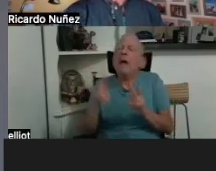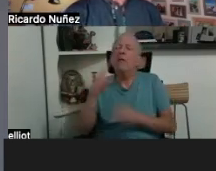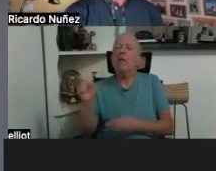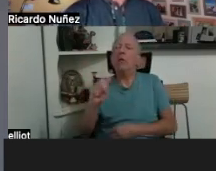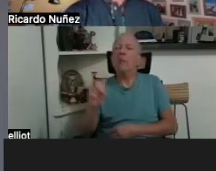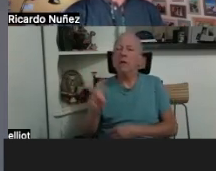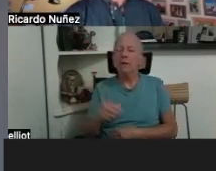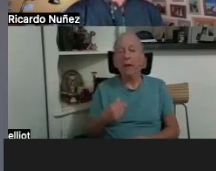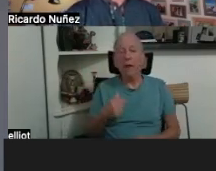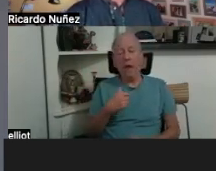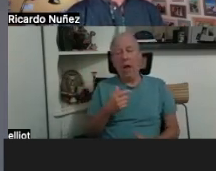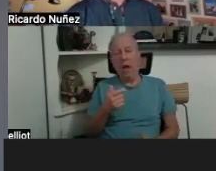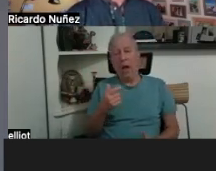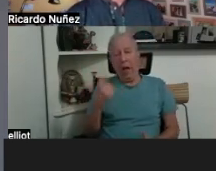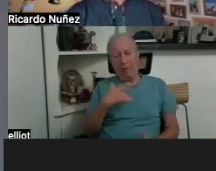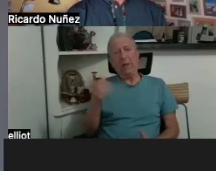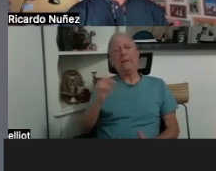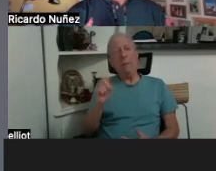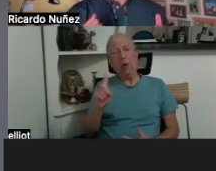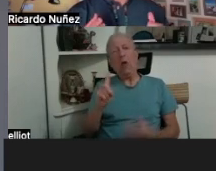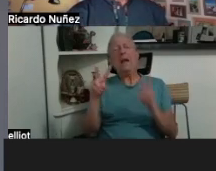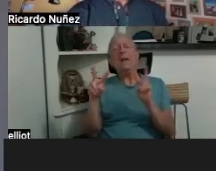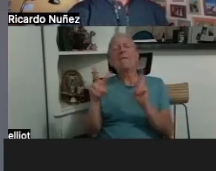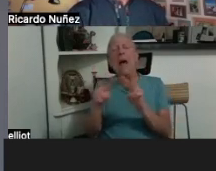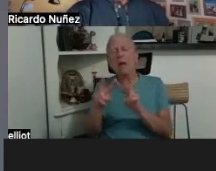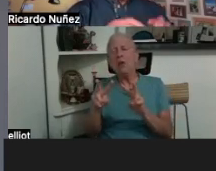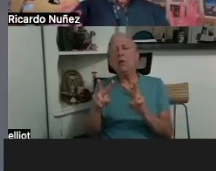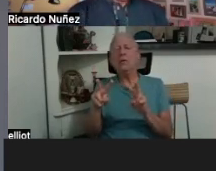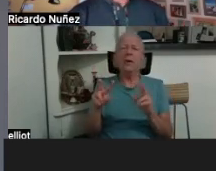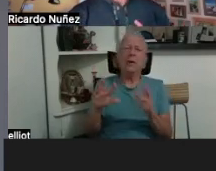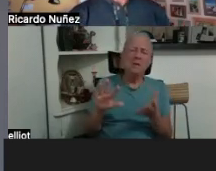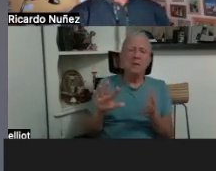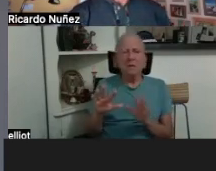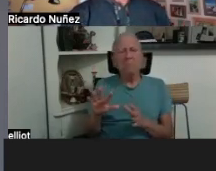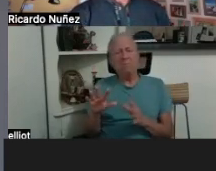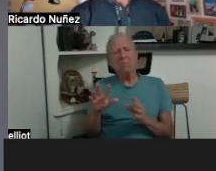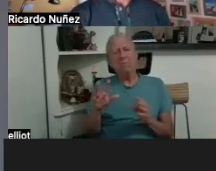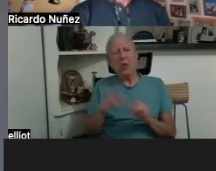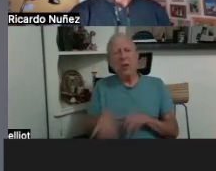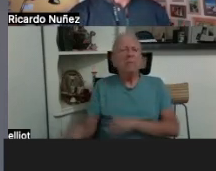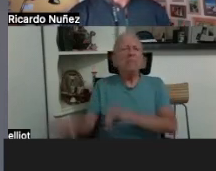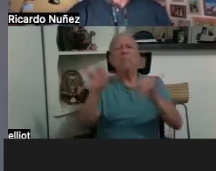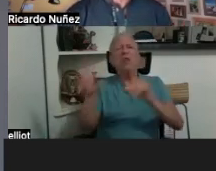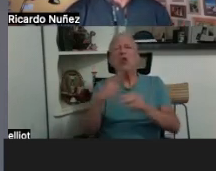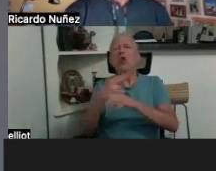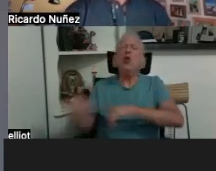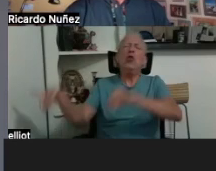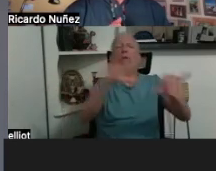it's fair to say that democratic values are pretty universally revered by a lot of